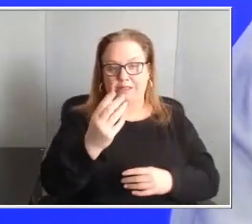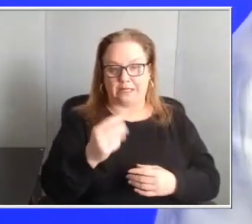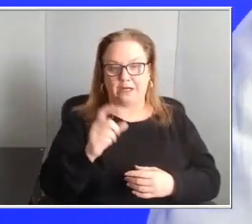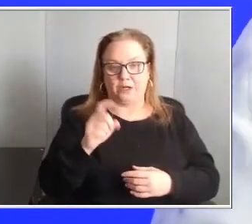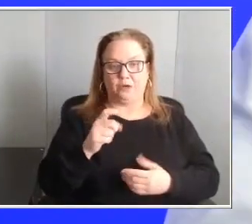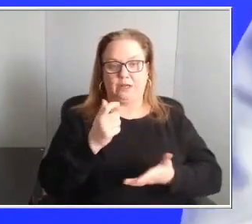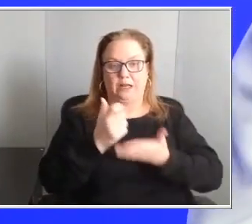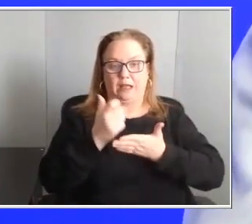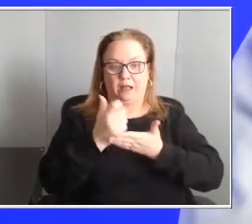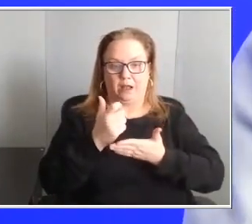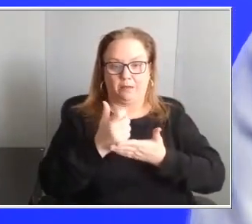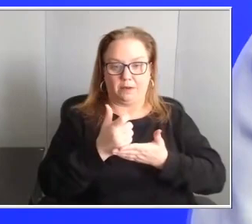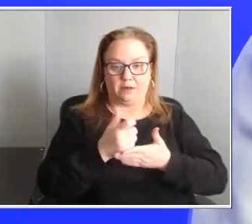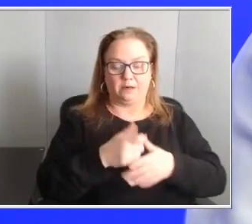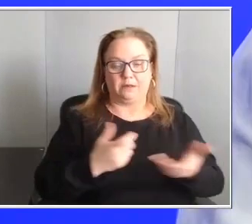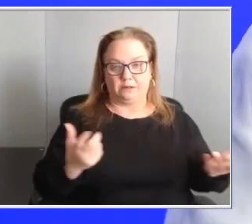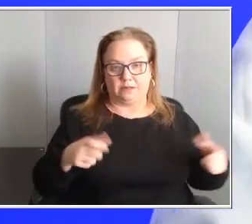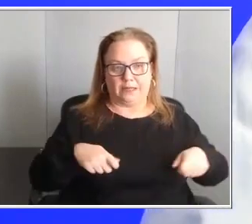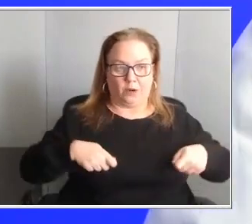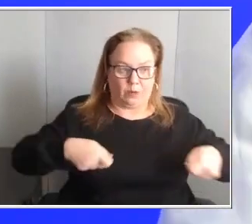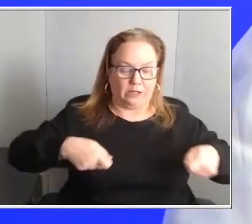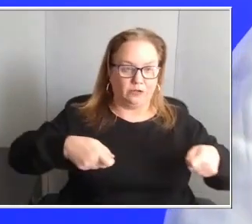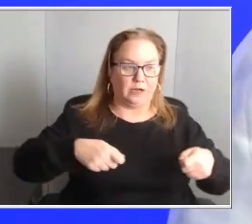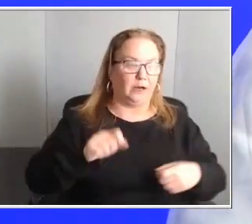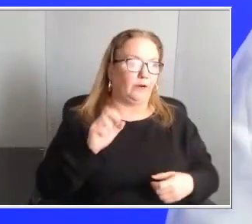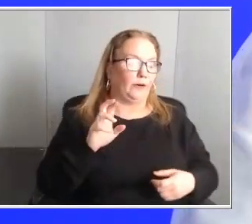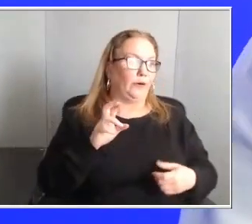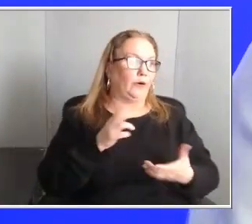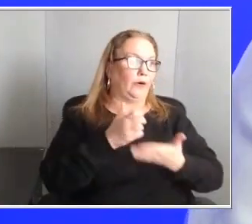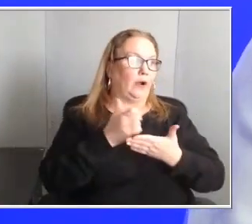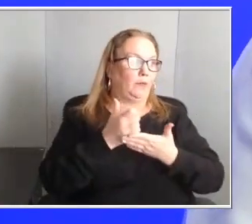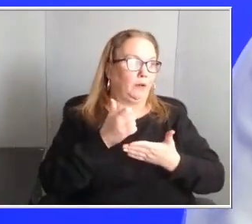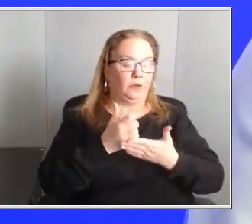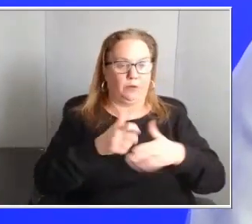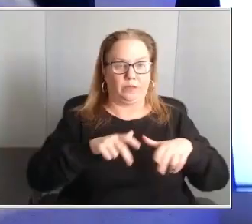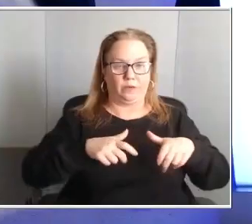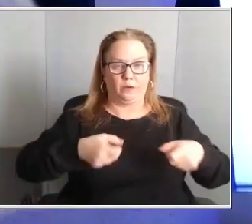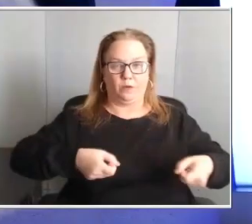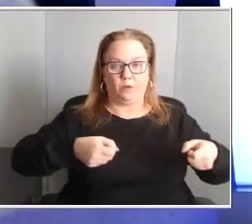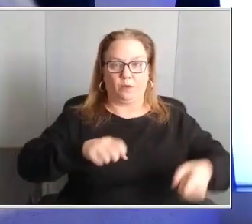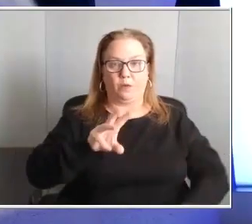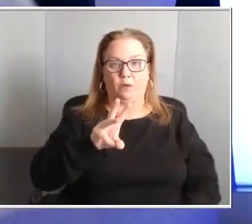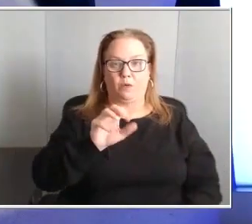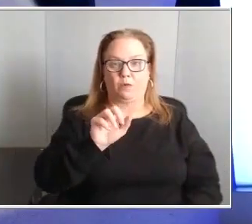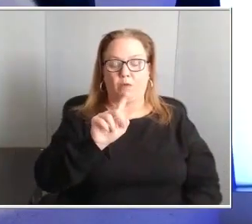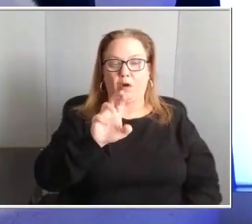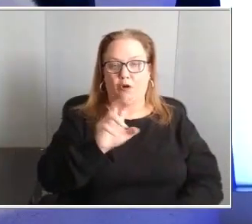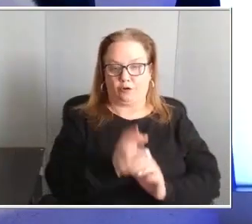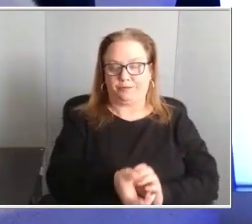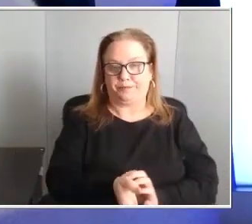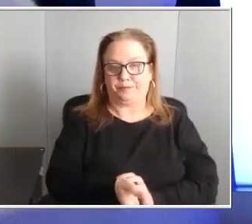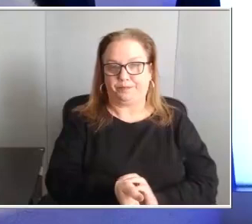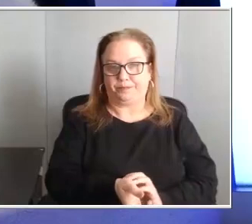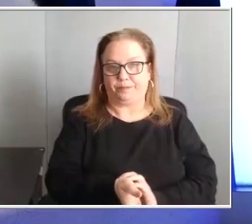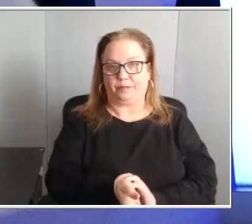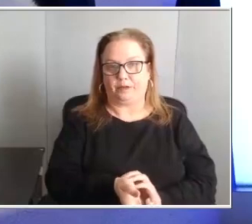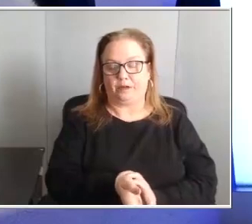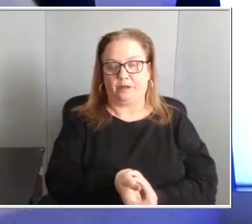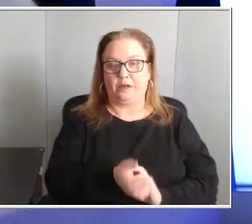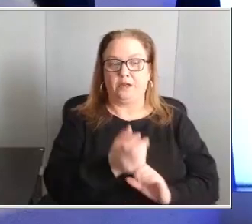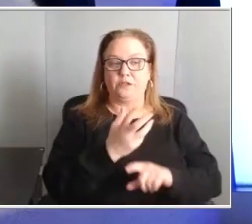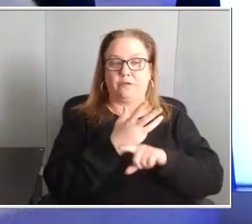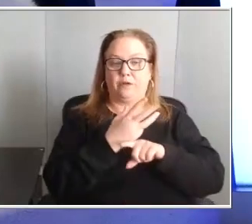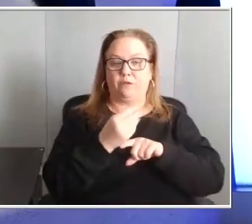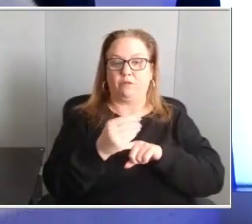somebody to be pushing you along in a wheelchair or helping you out with a walker. So Dr. Abraham, we think, well, we remove the clot, why